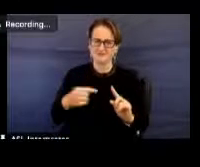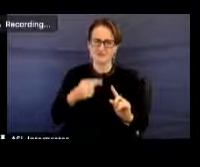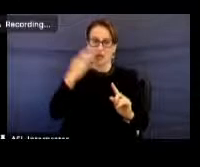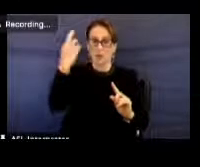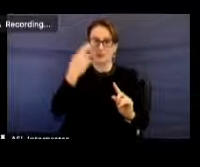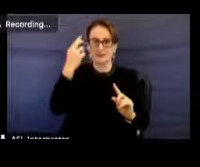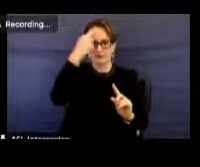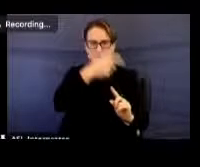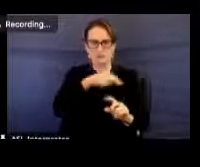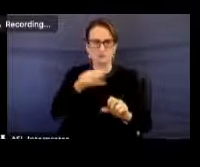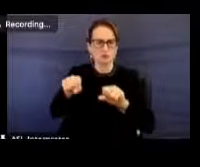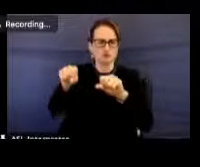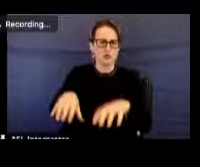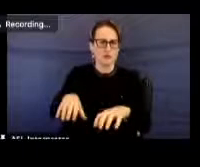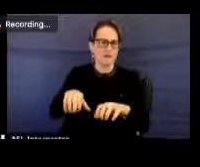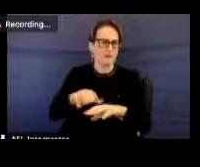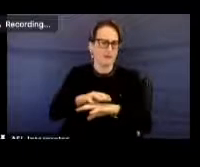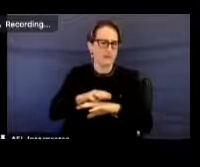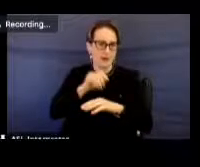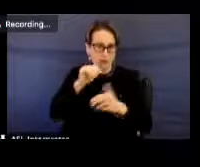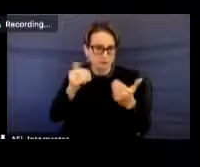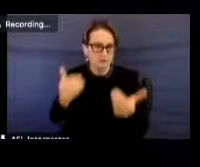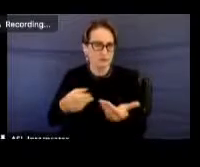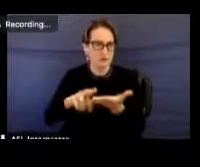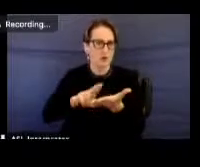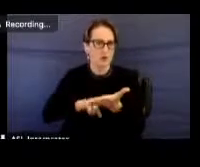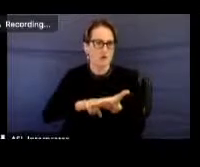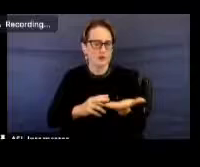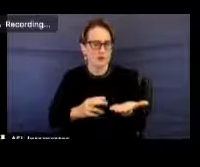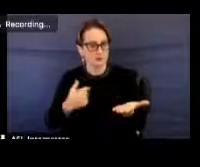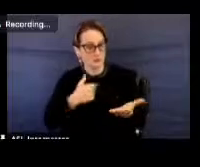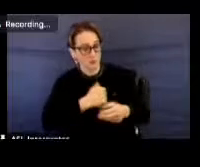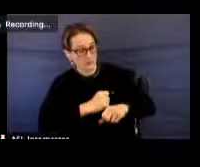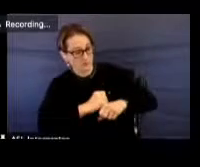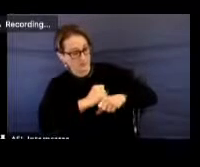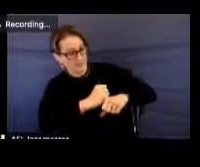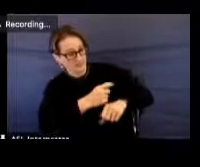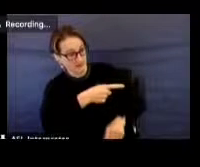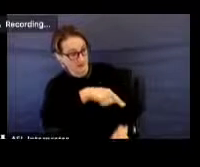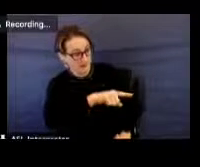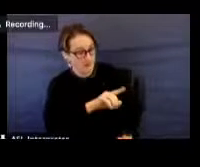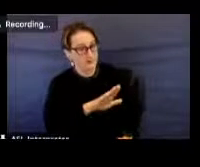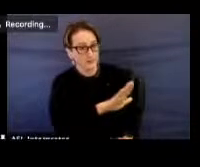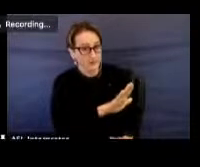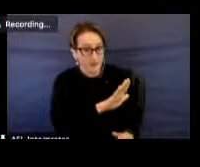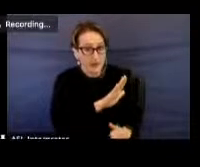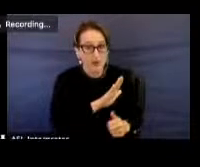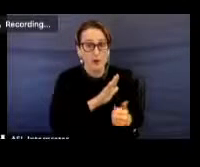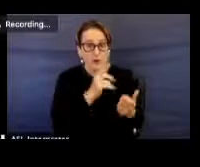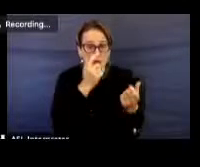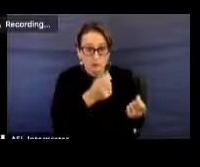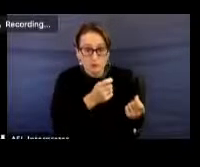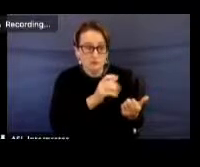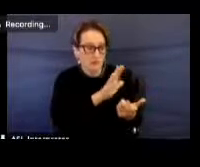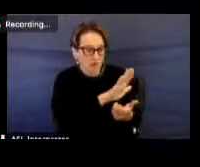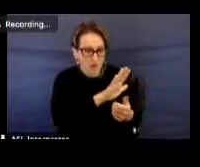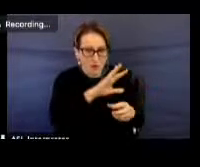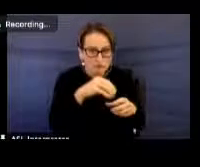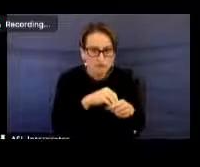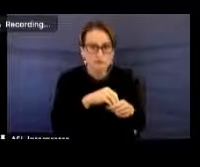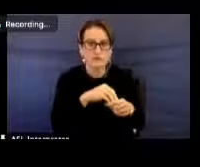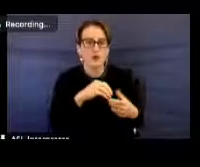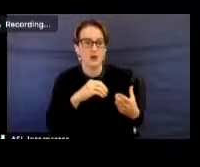standpoint. Because we try to protect them, their interest, as well as protect the commission and the public's in the